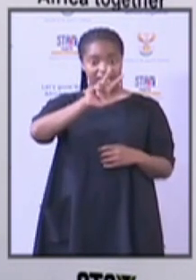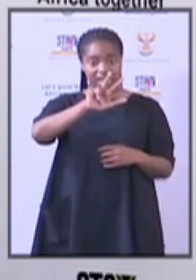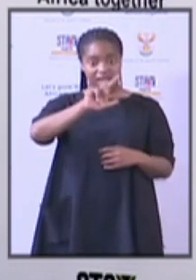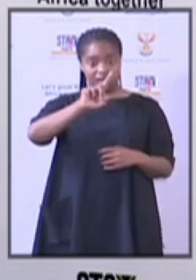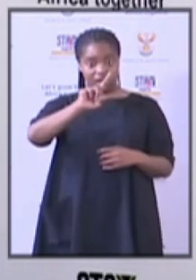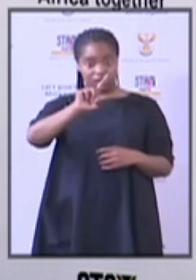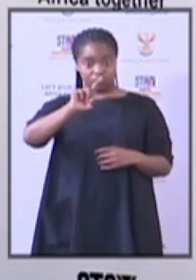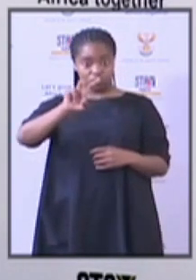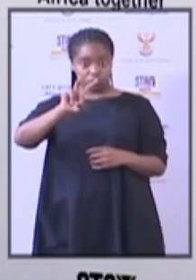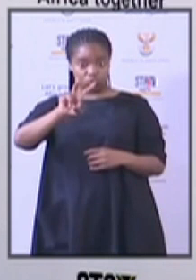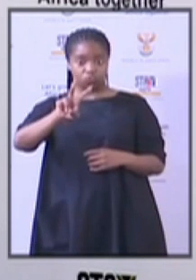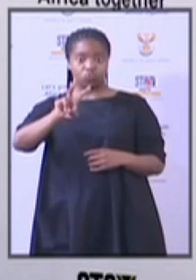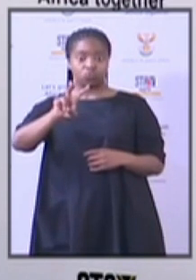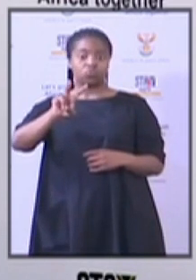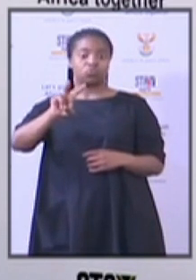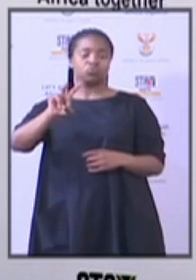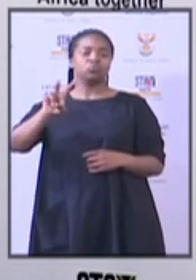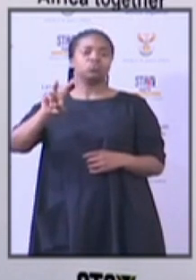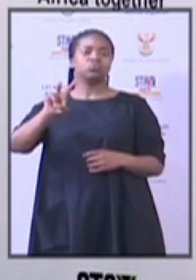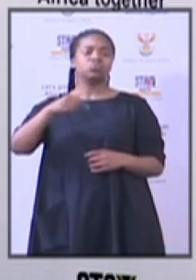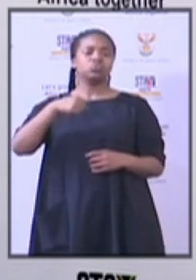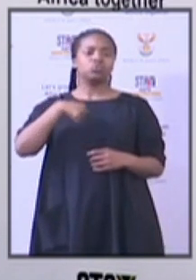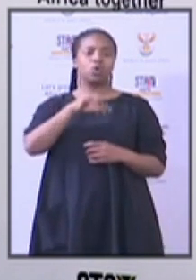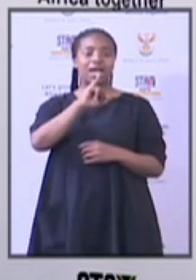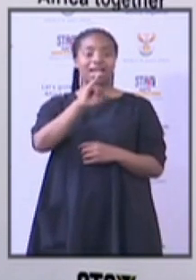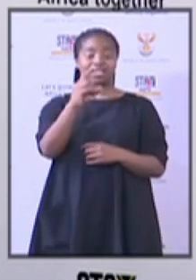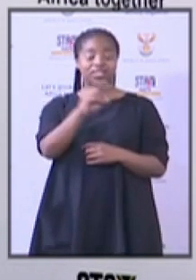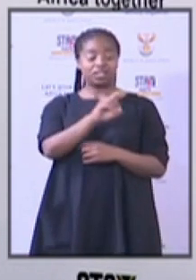318,812 IDs and